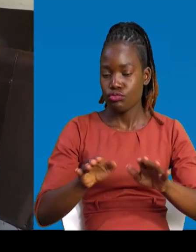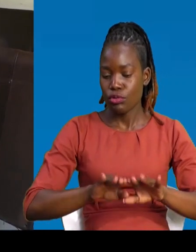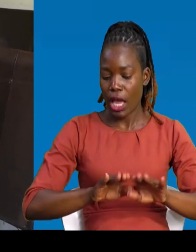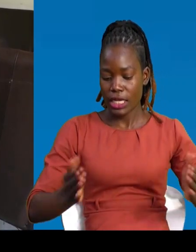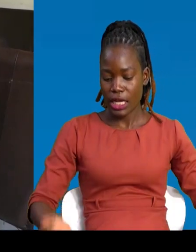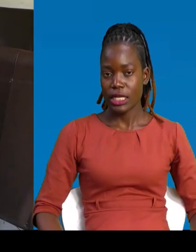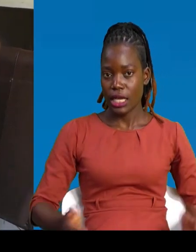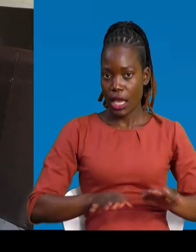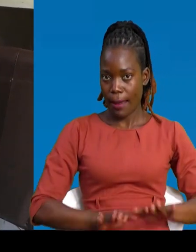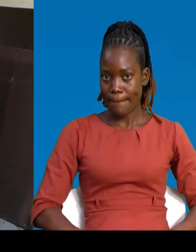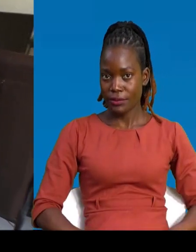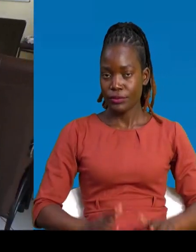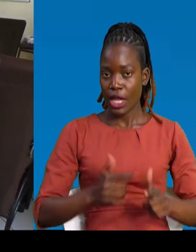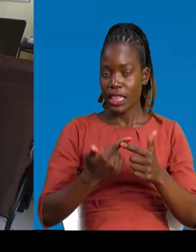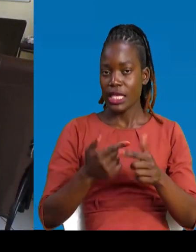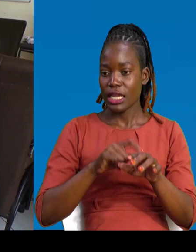anatoka,